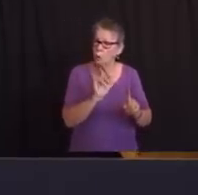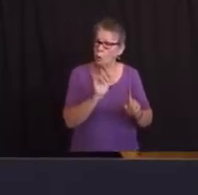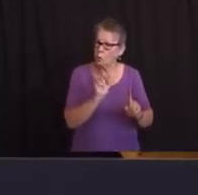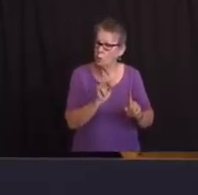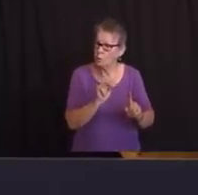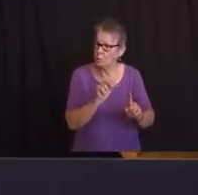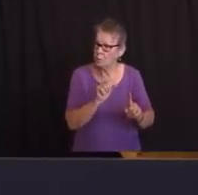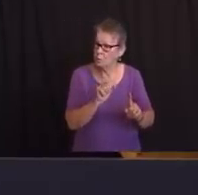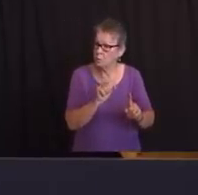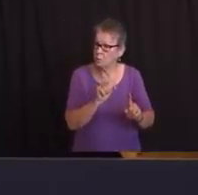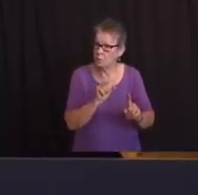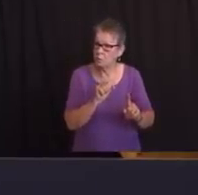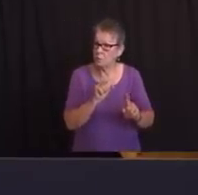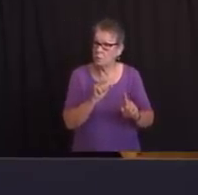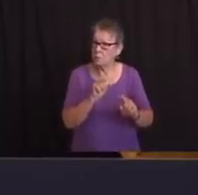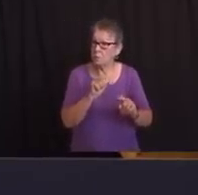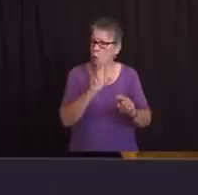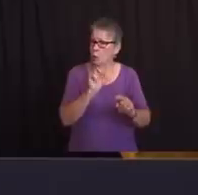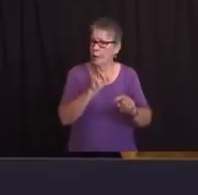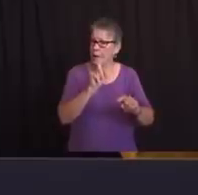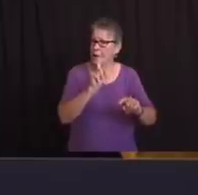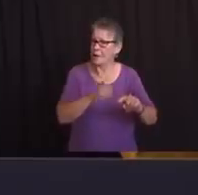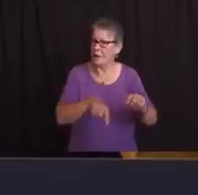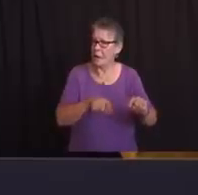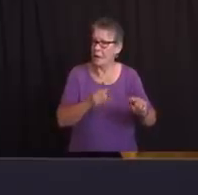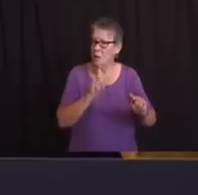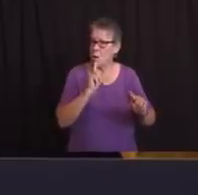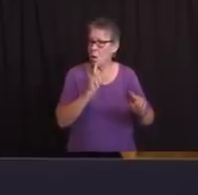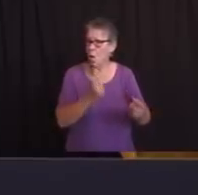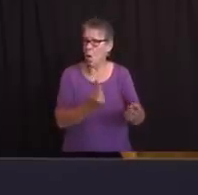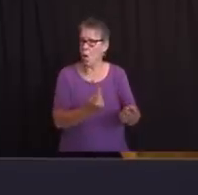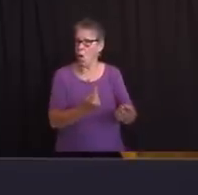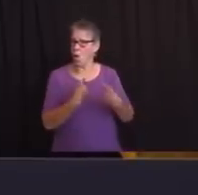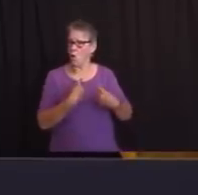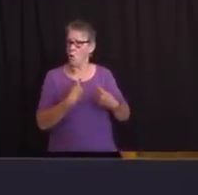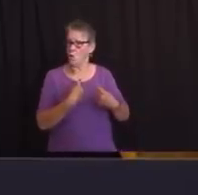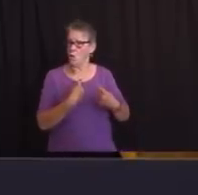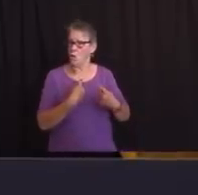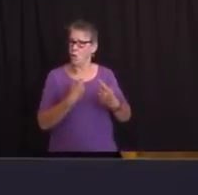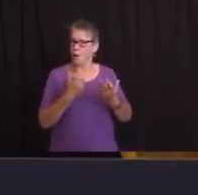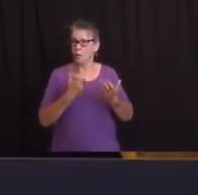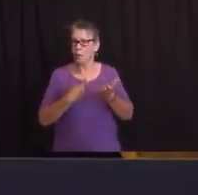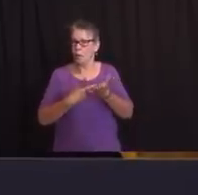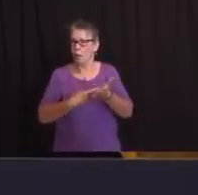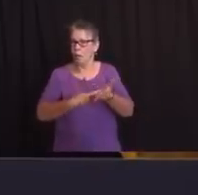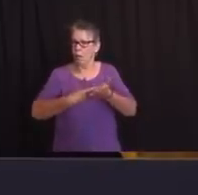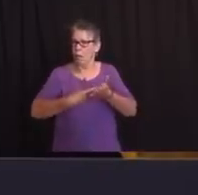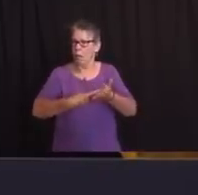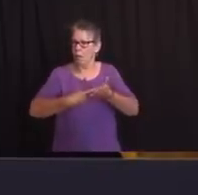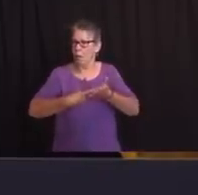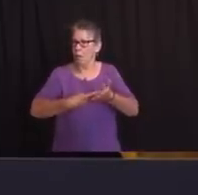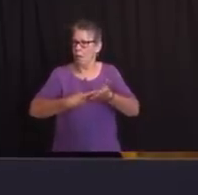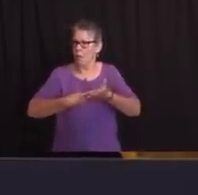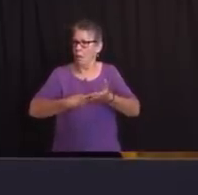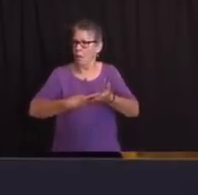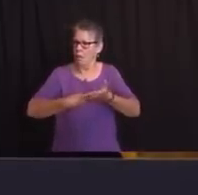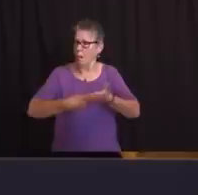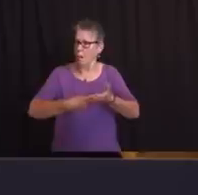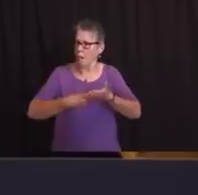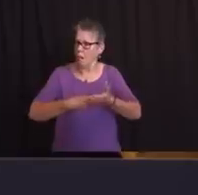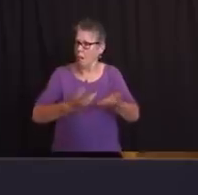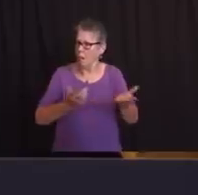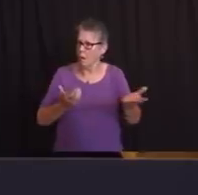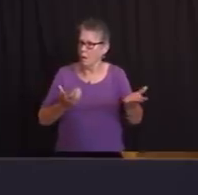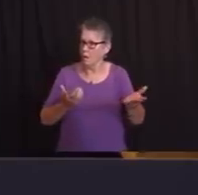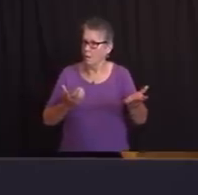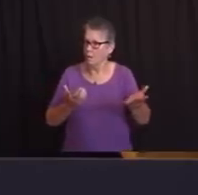sign-off? Employers have been understaffed in the state. Do you have any concerns that these requirements could